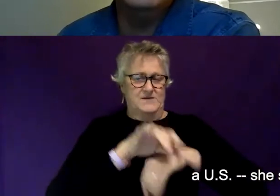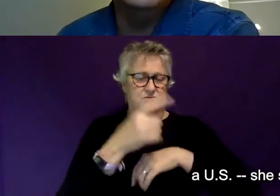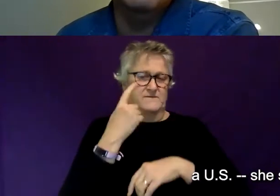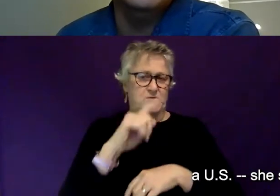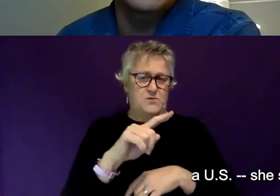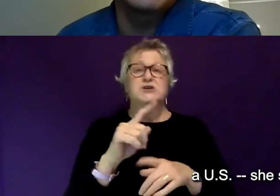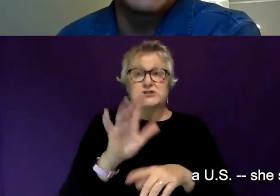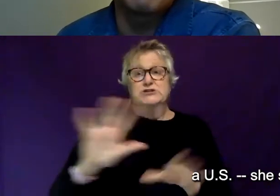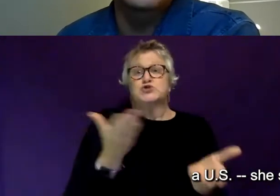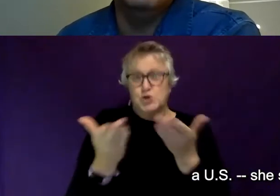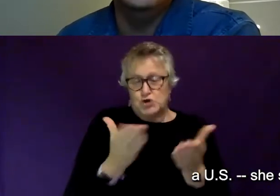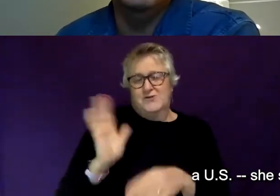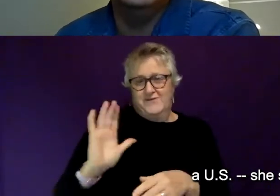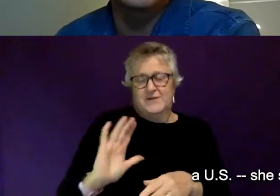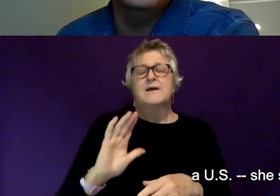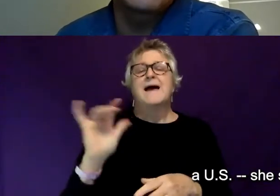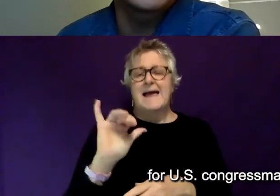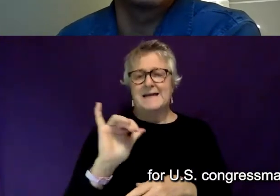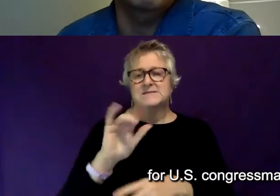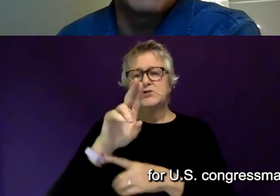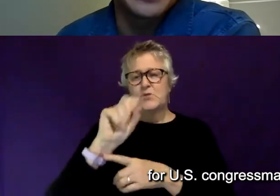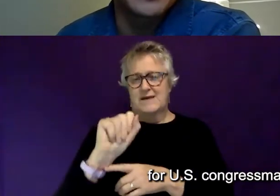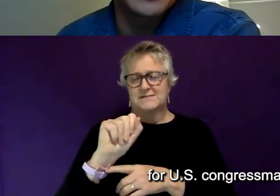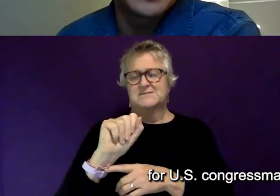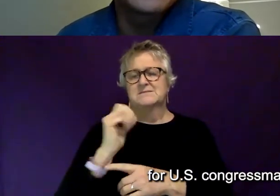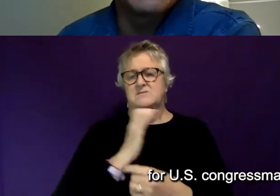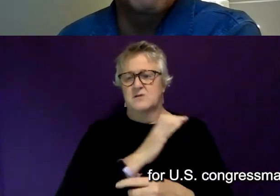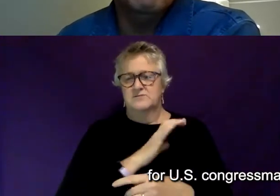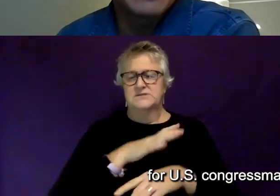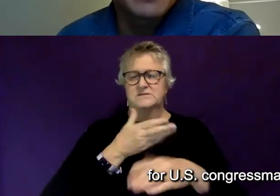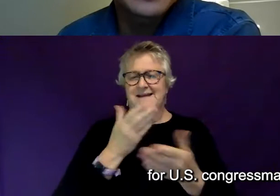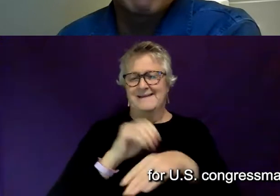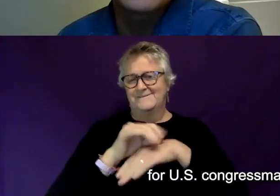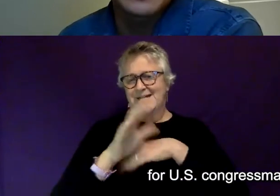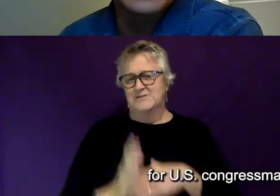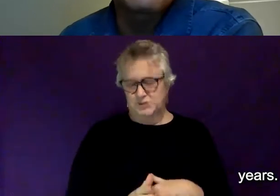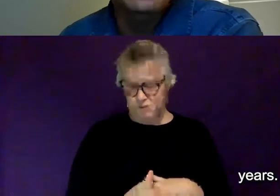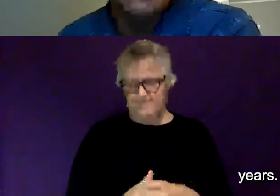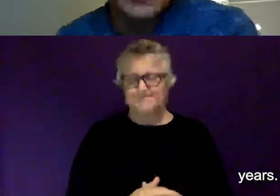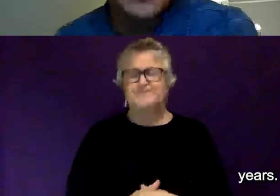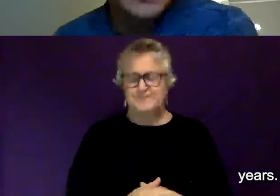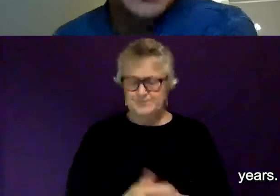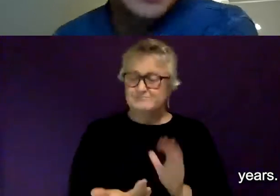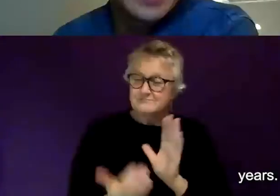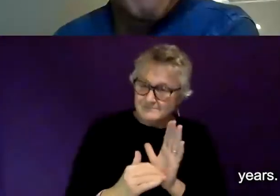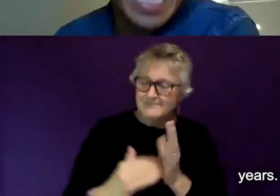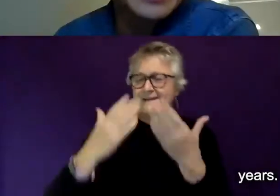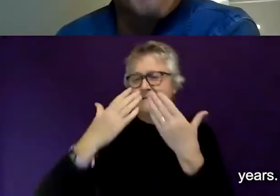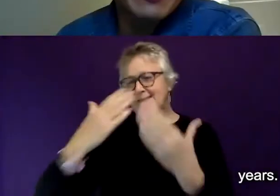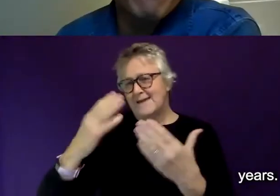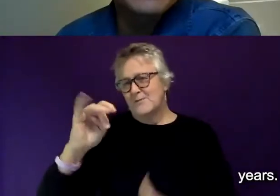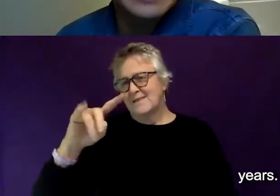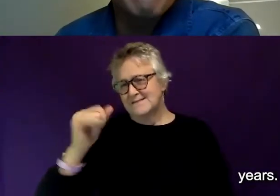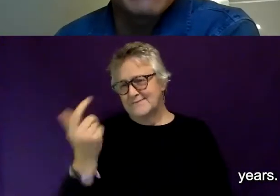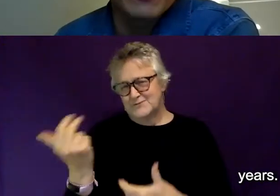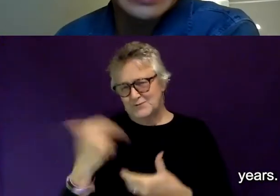she served as an advisor for U.S. Congressman Ted Lieu for many years. So Melissa, once again, thank you for joining us. As